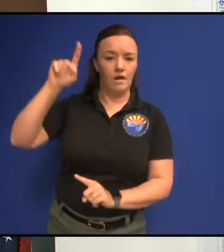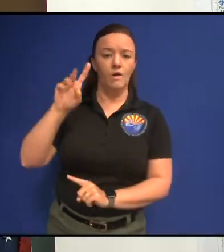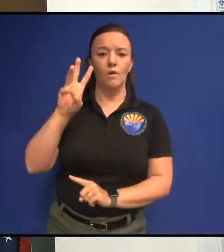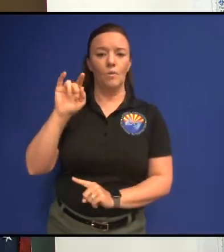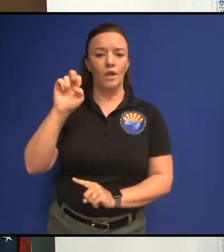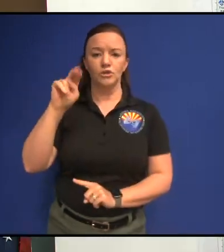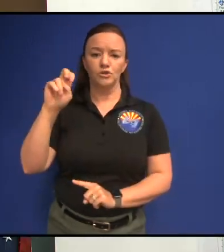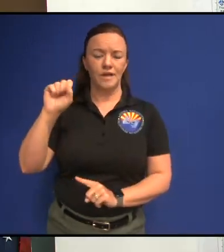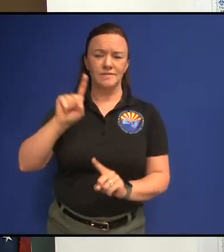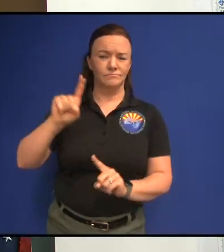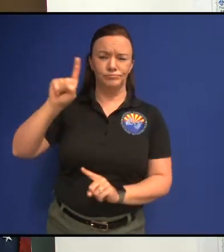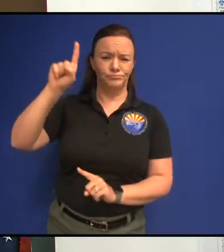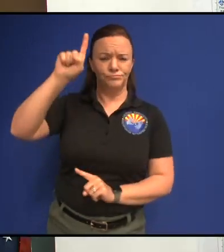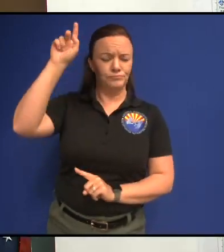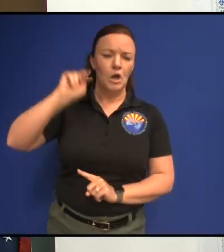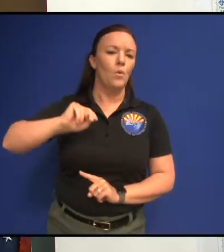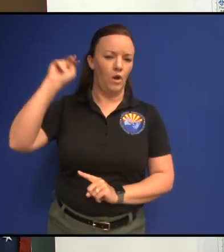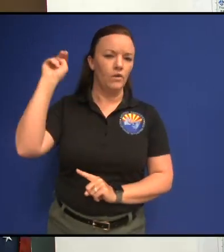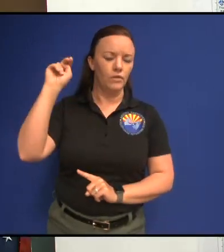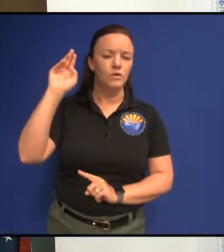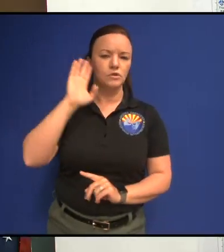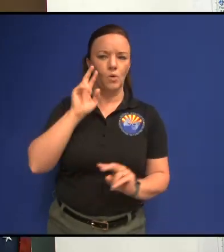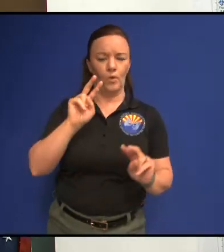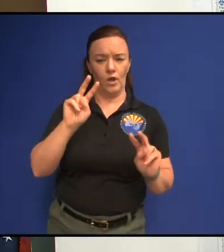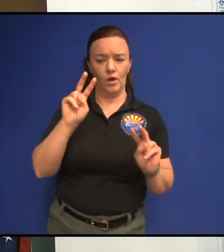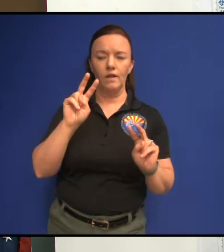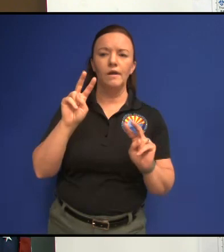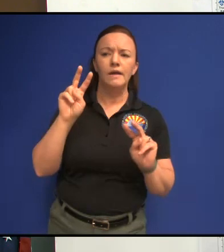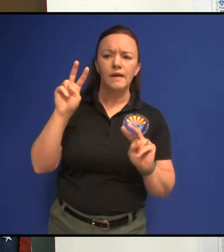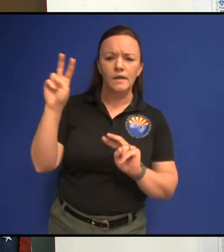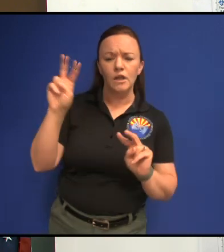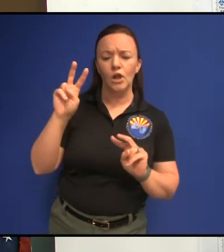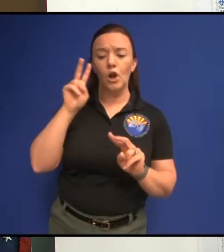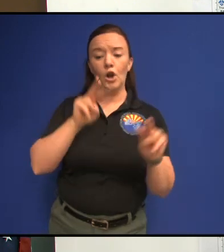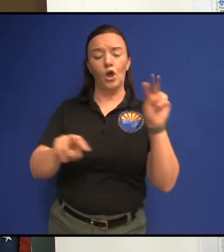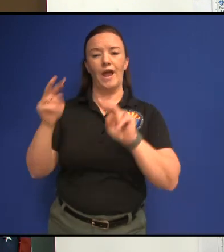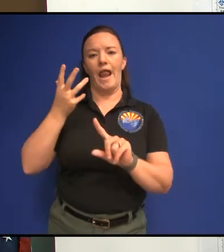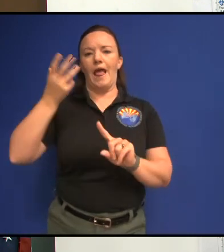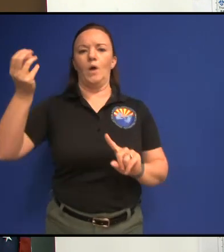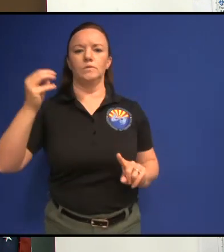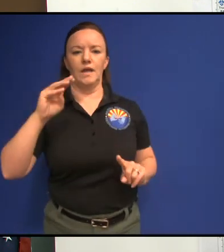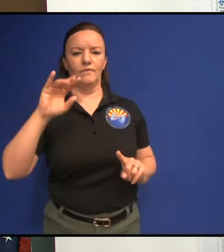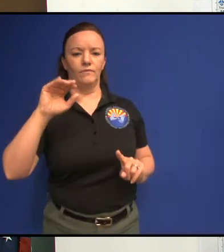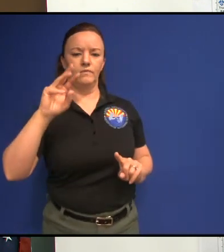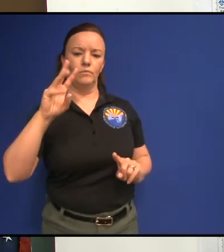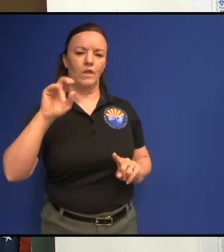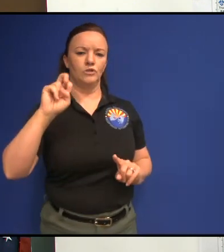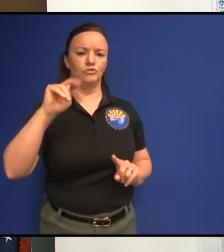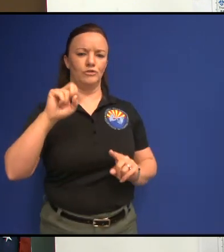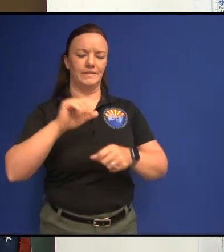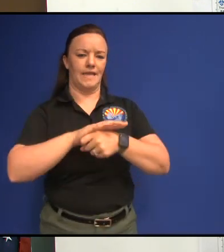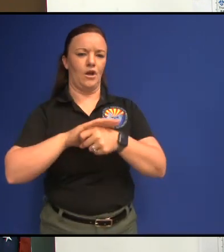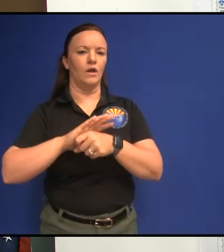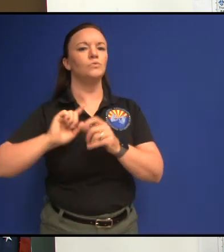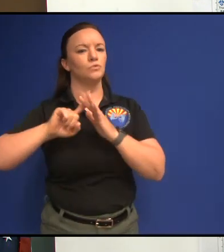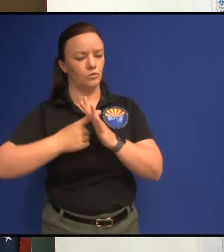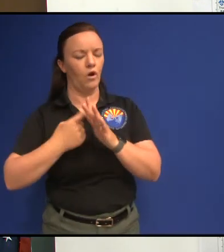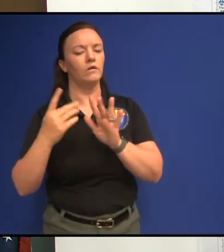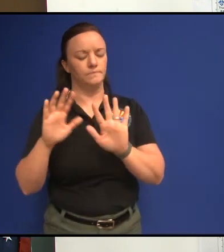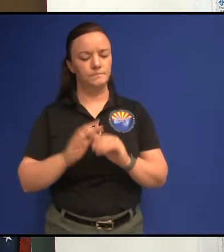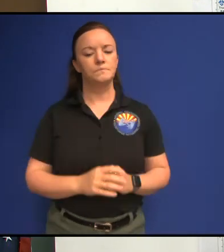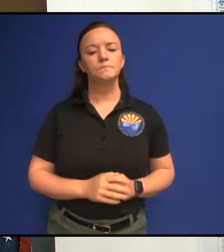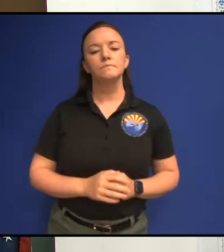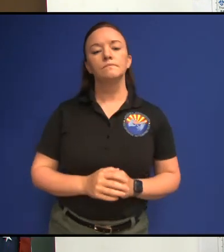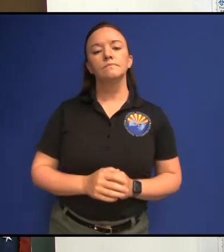the north end. So they're going to be looking at the stuff outside of the wilderness for some of the work going on there. Moving into the